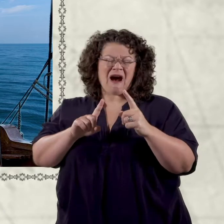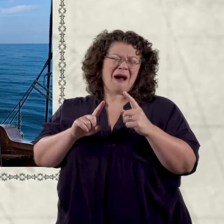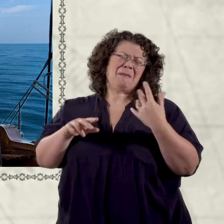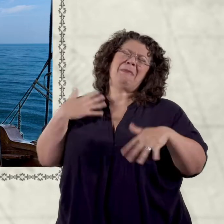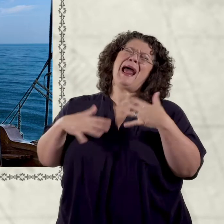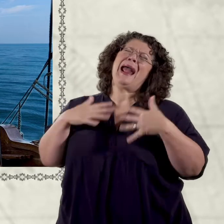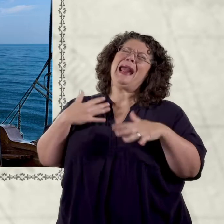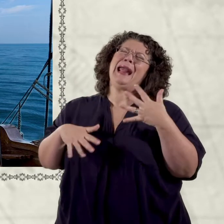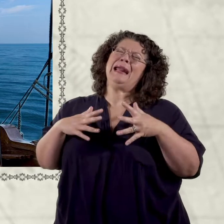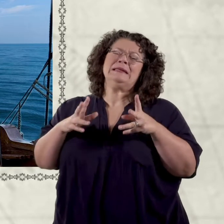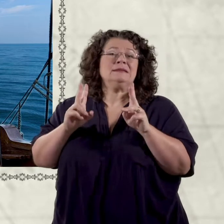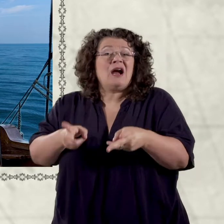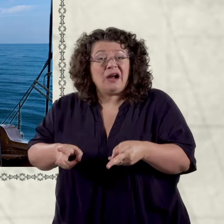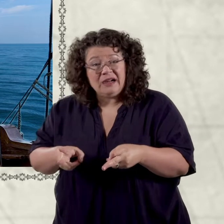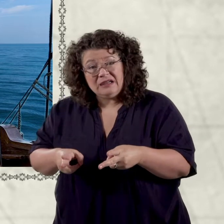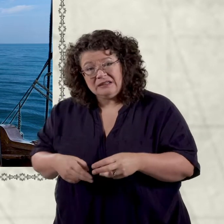pain.